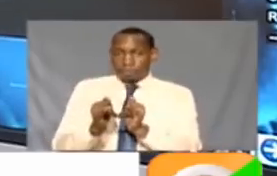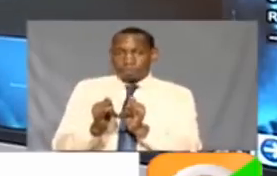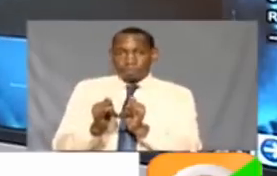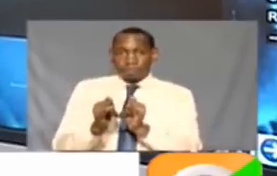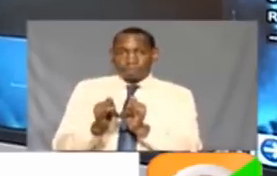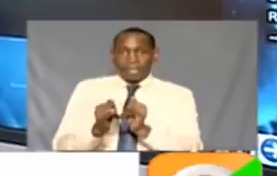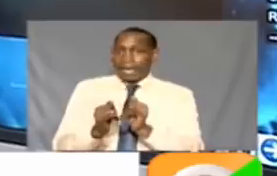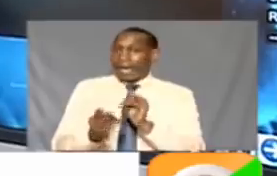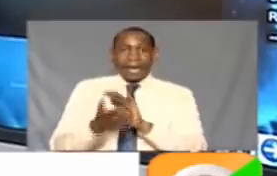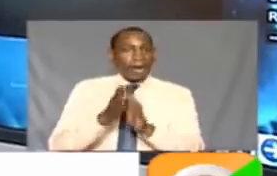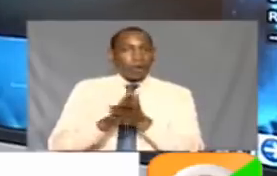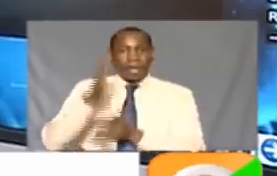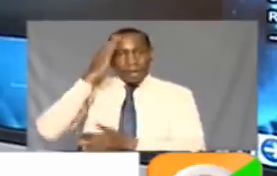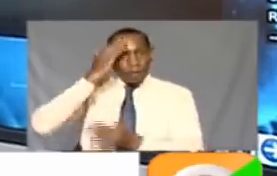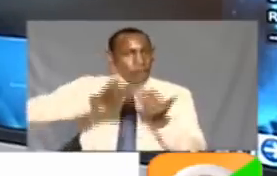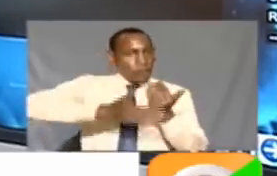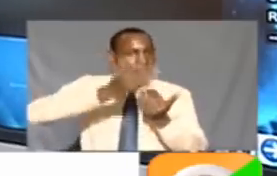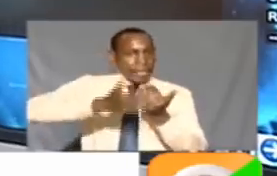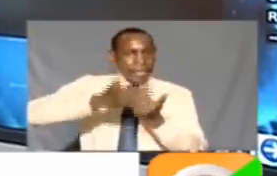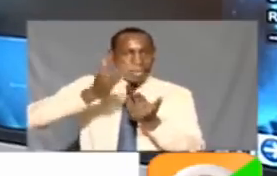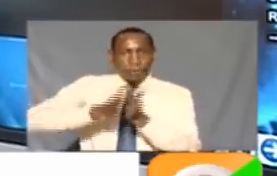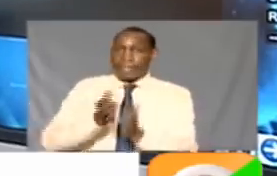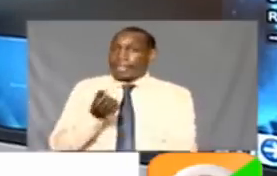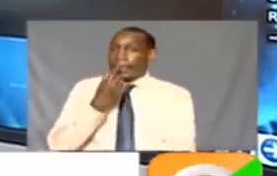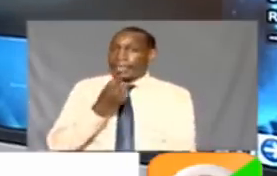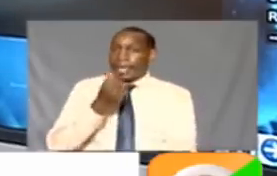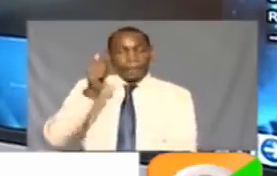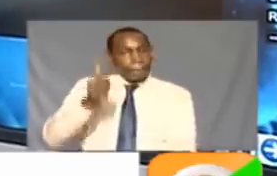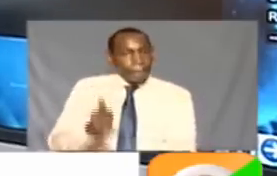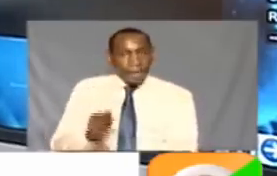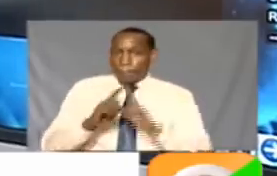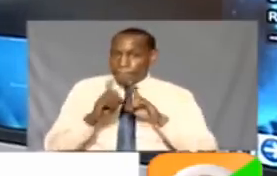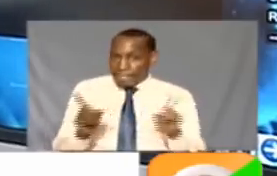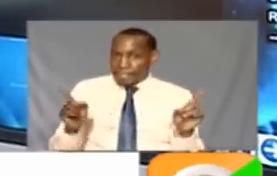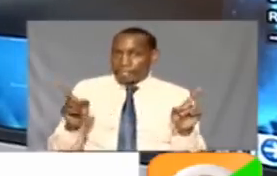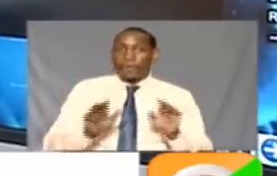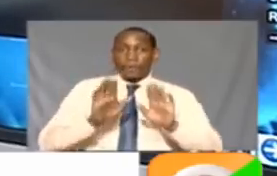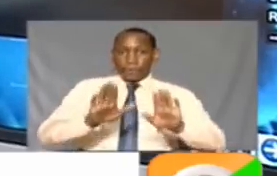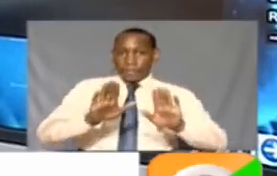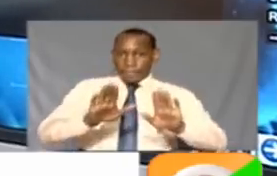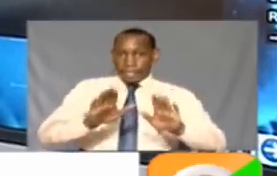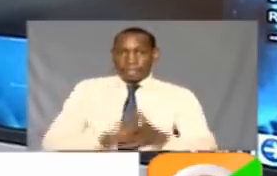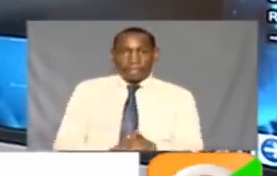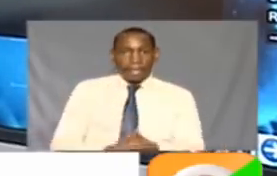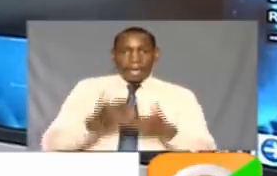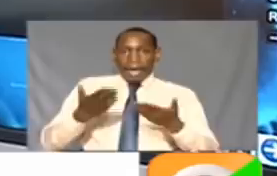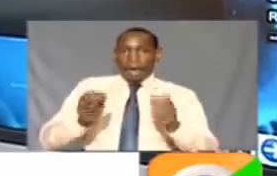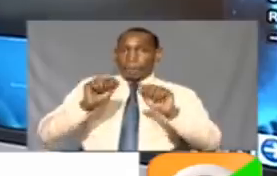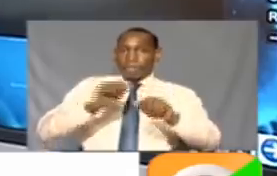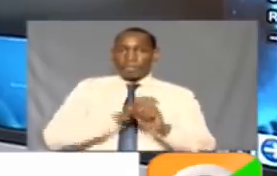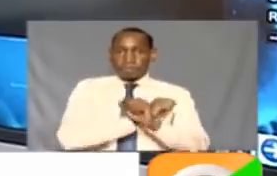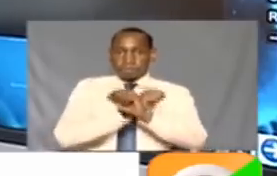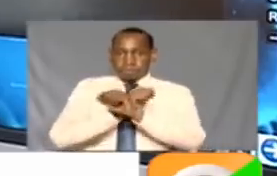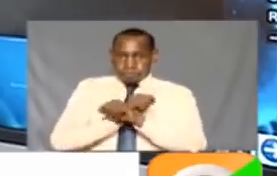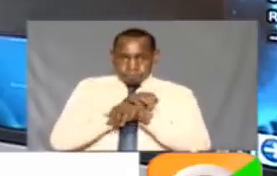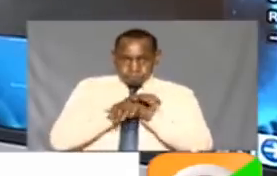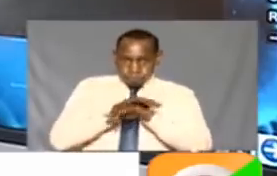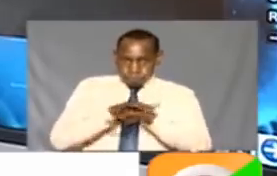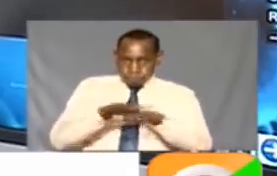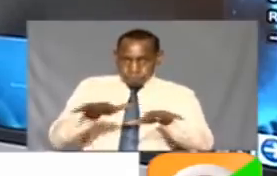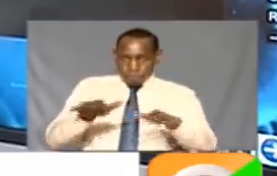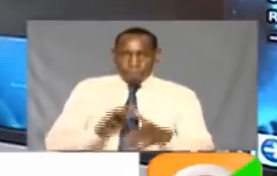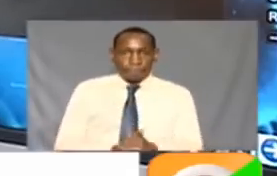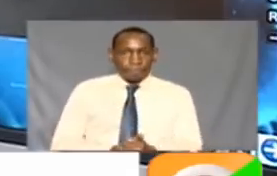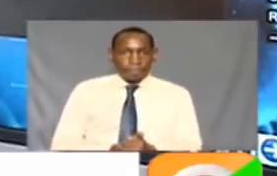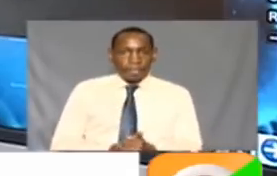know, there are no known treatments or vaccines. But wait for a minute. How do you prevent transmission?